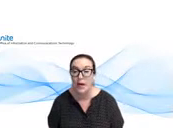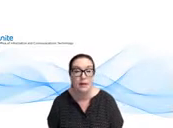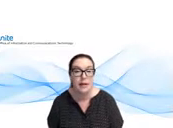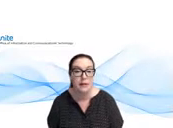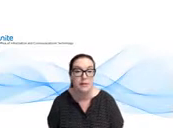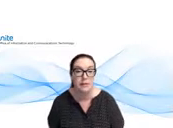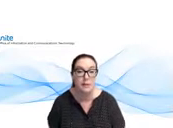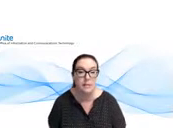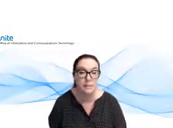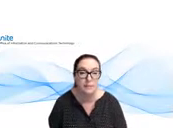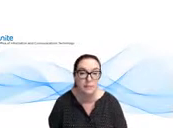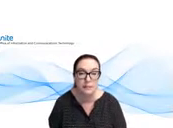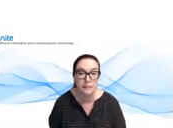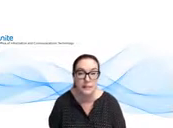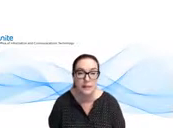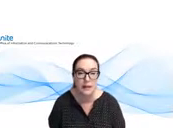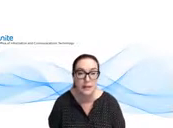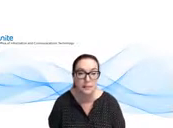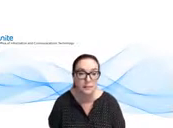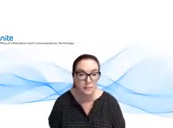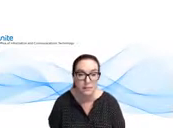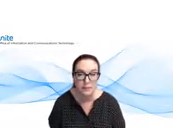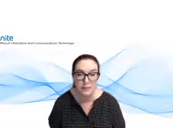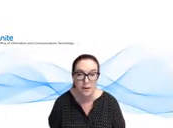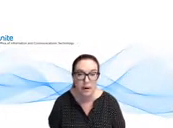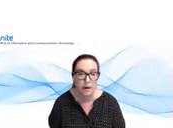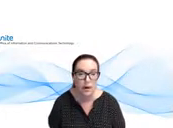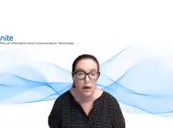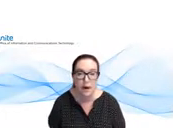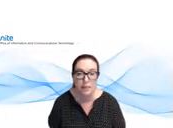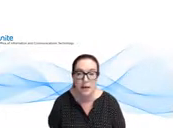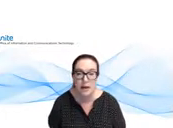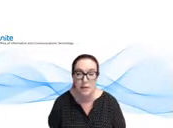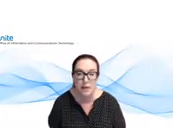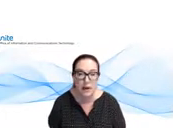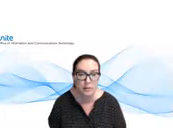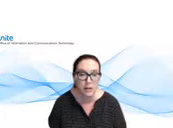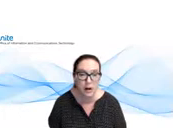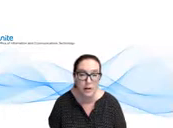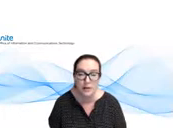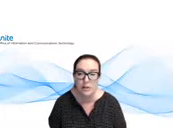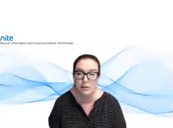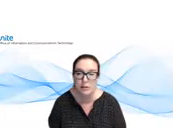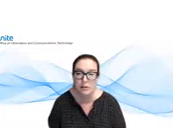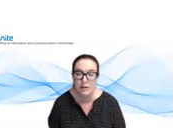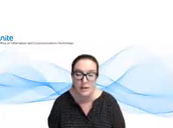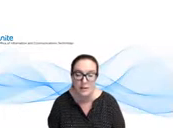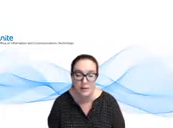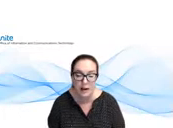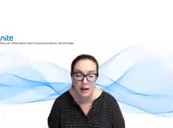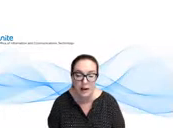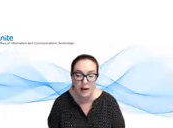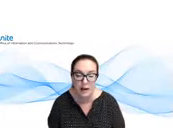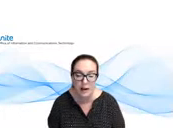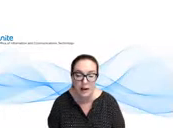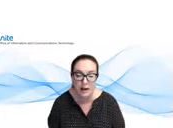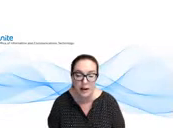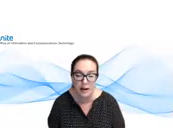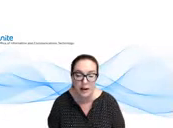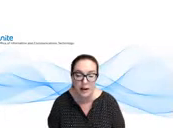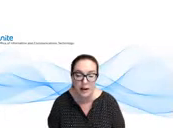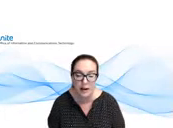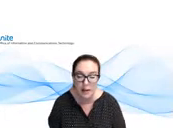use. Okay, next step. Next slide. The next area I would talk about is Office 365. This